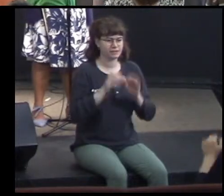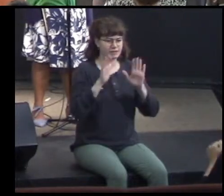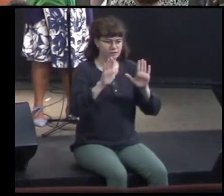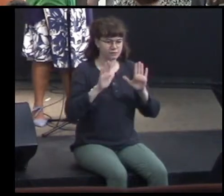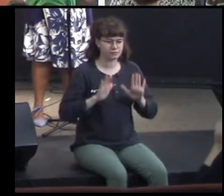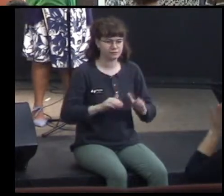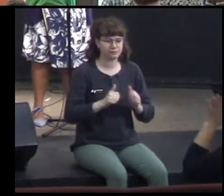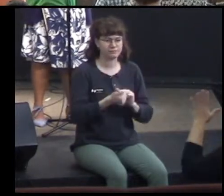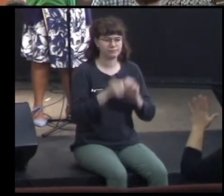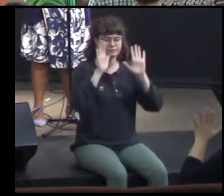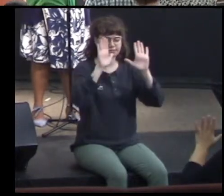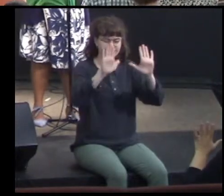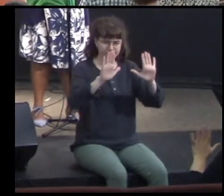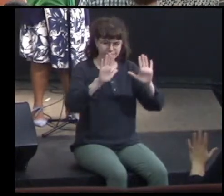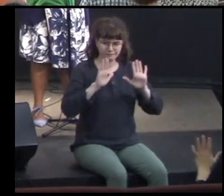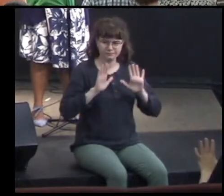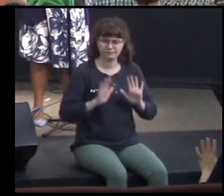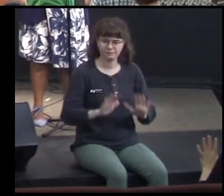how